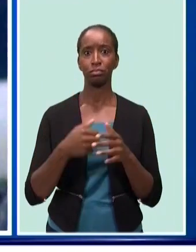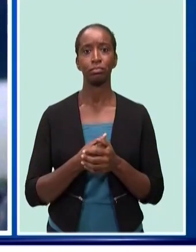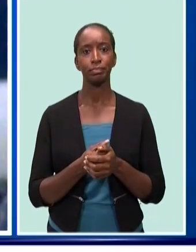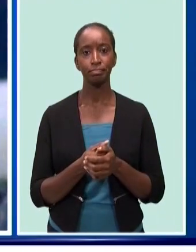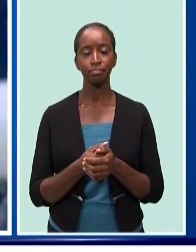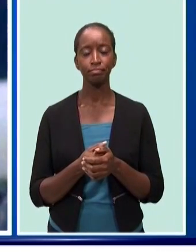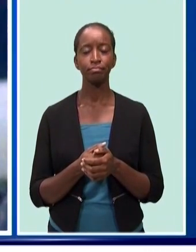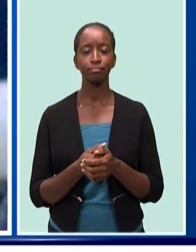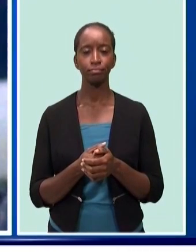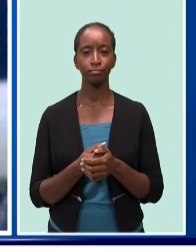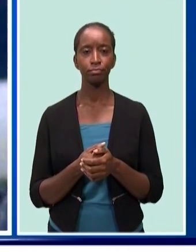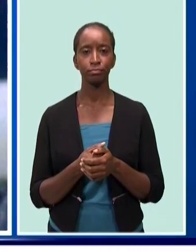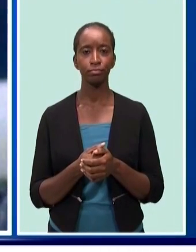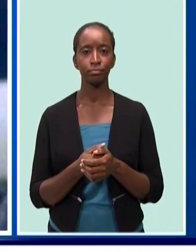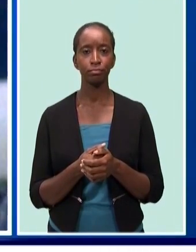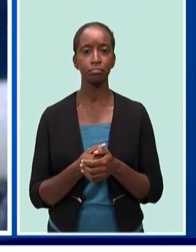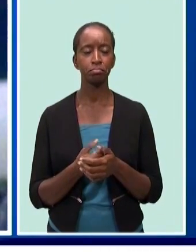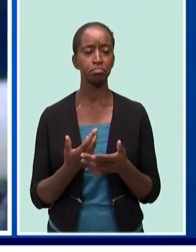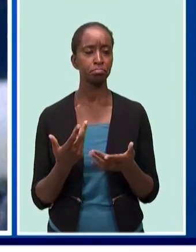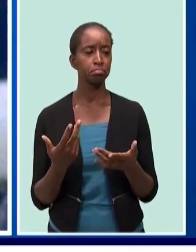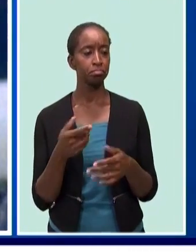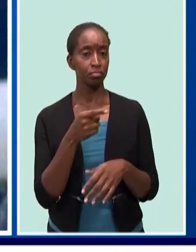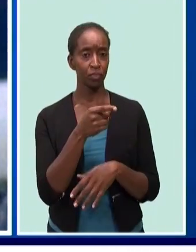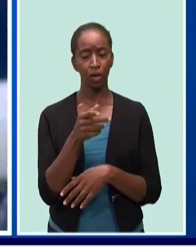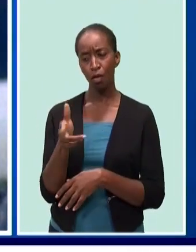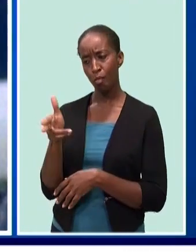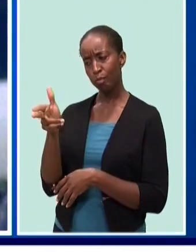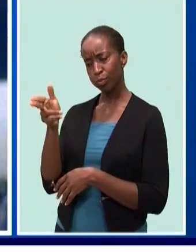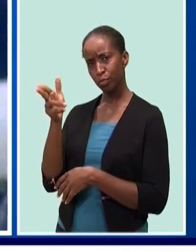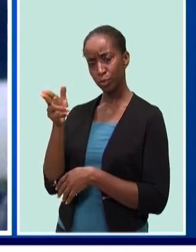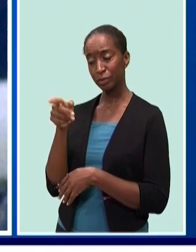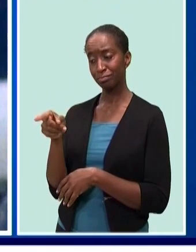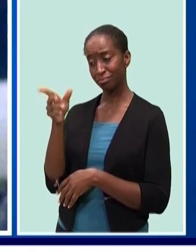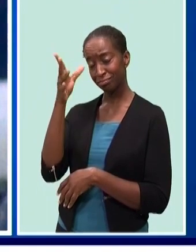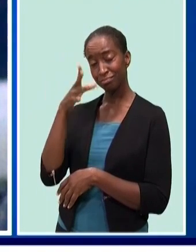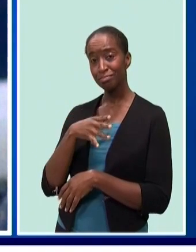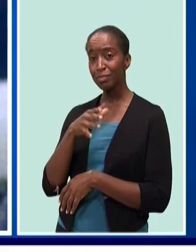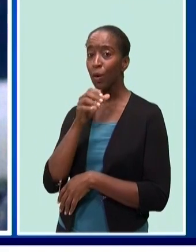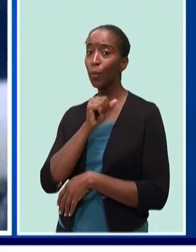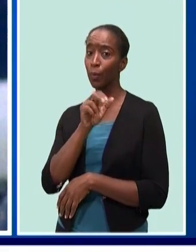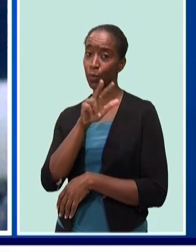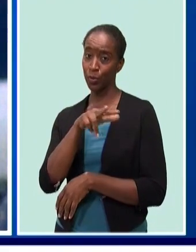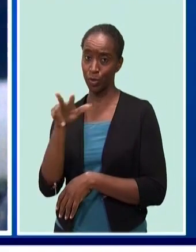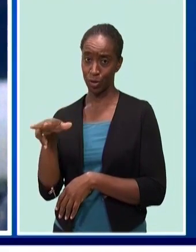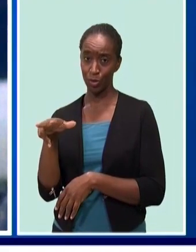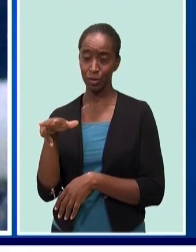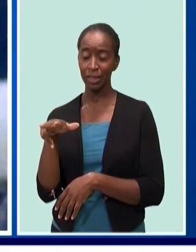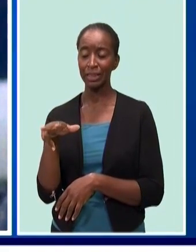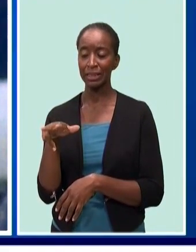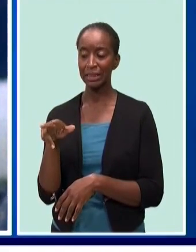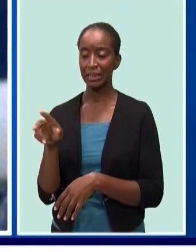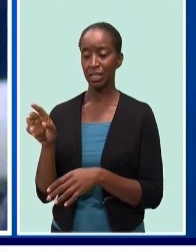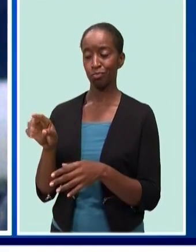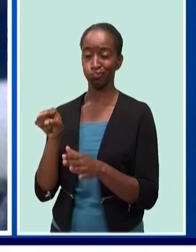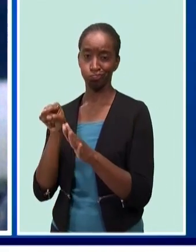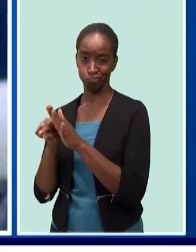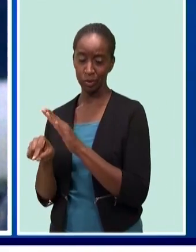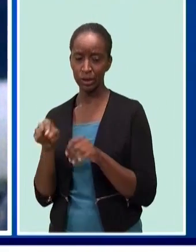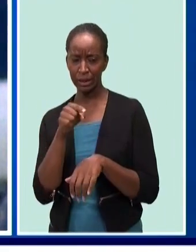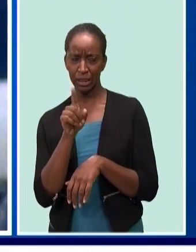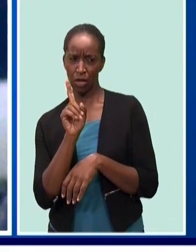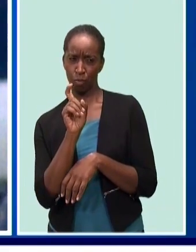And believed to be the one who fired the shots that took 33-year-old Damien Trotman's life, running away from the scene. That